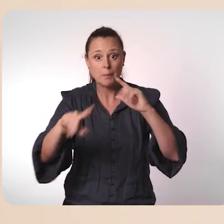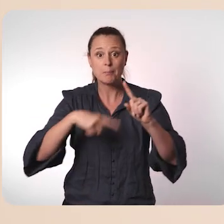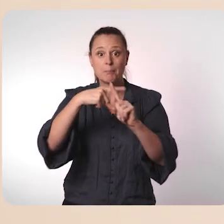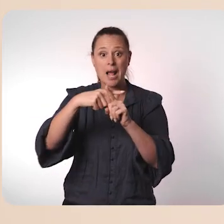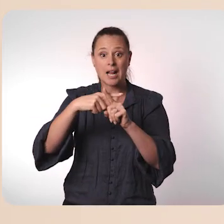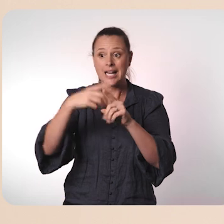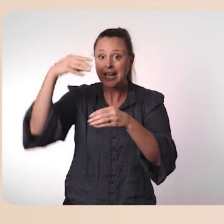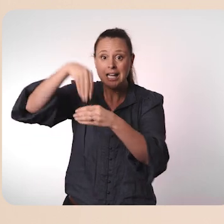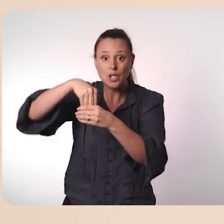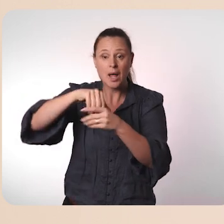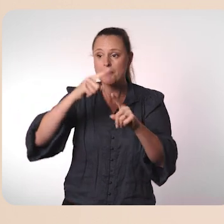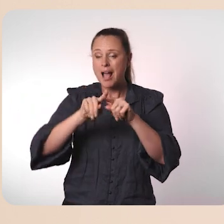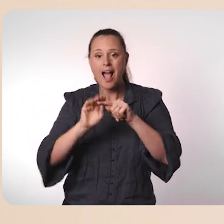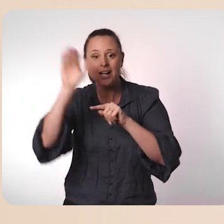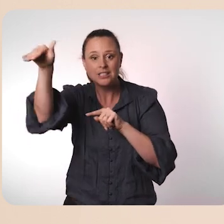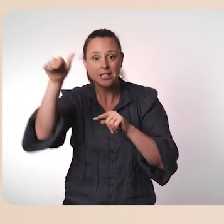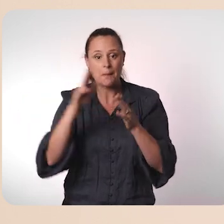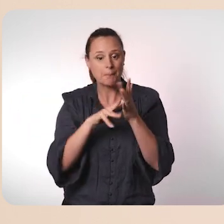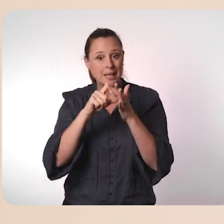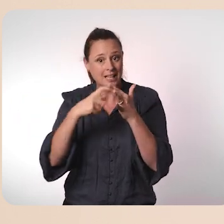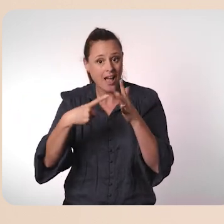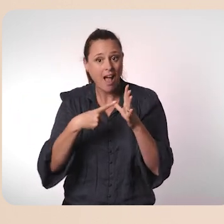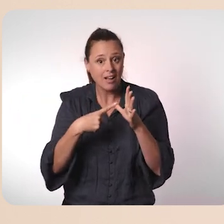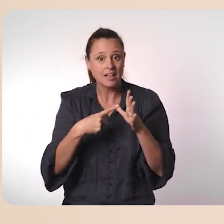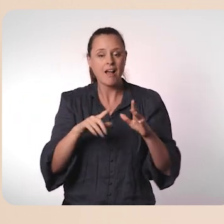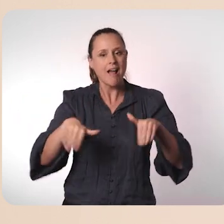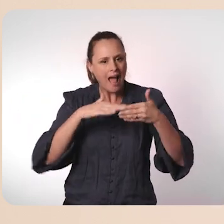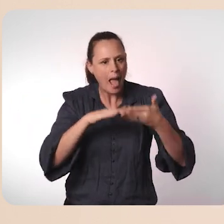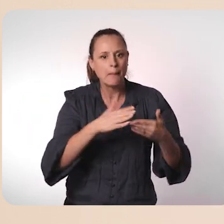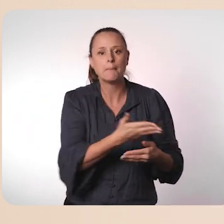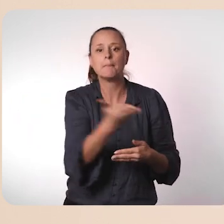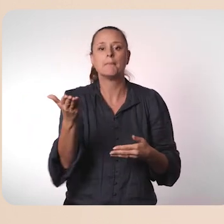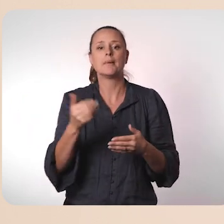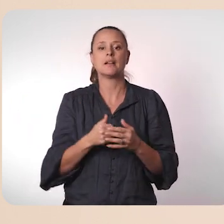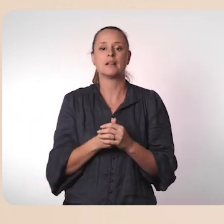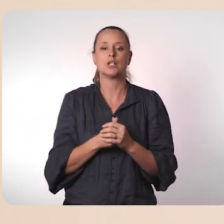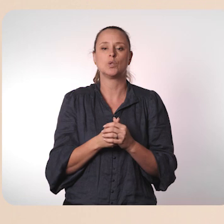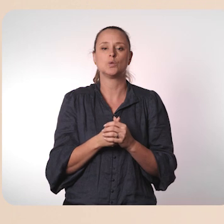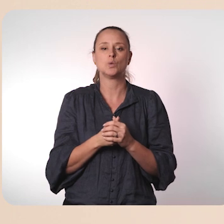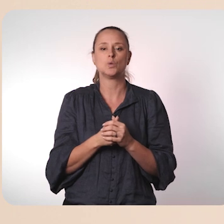external media within their company, how they themselves are